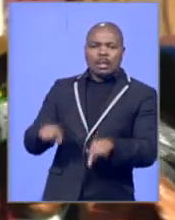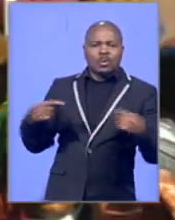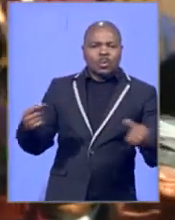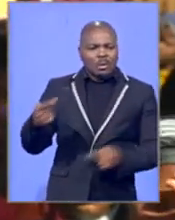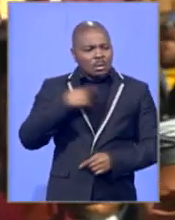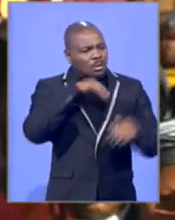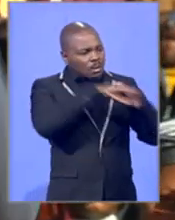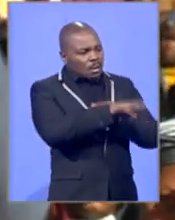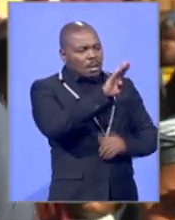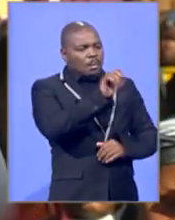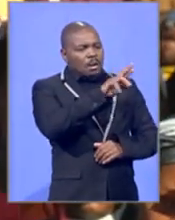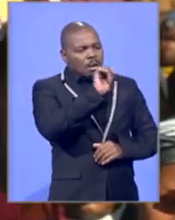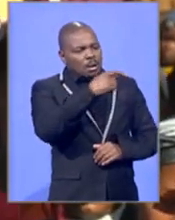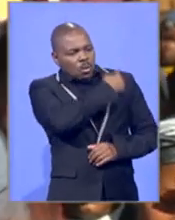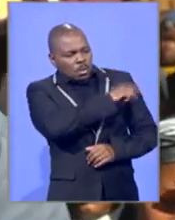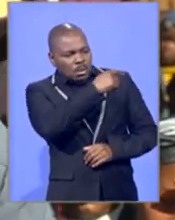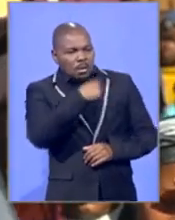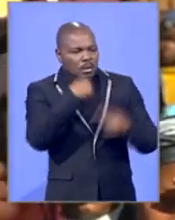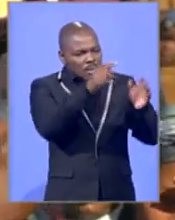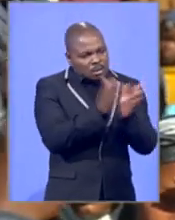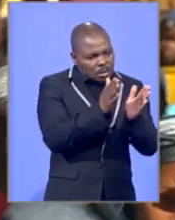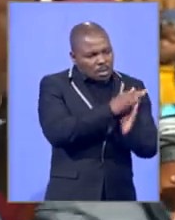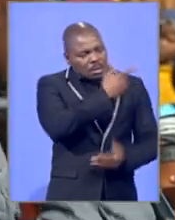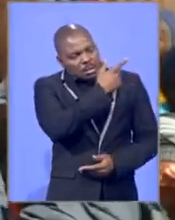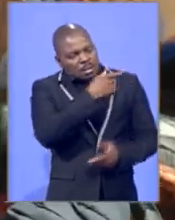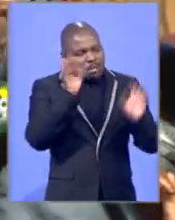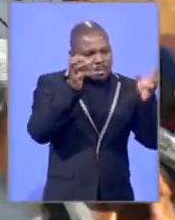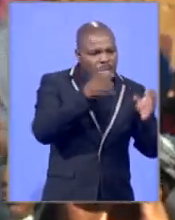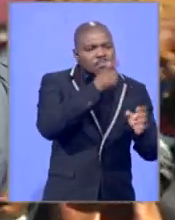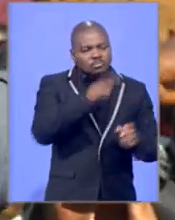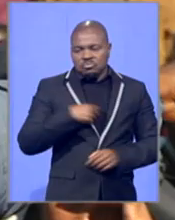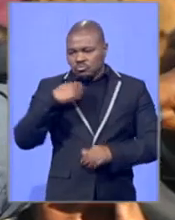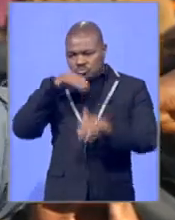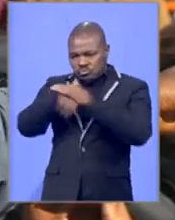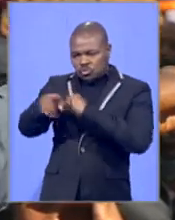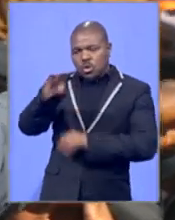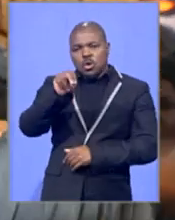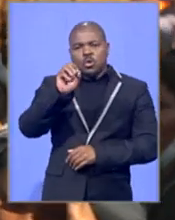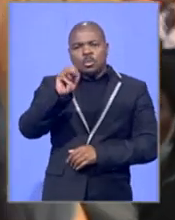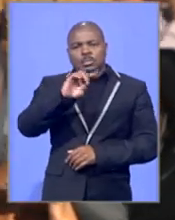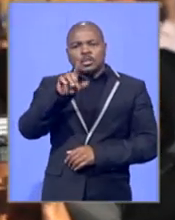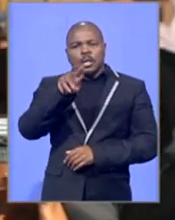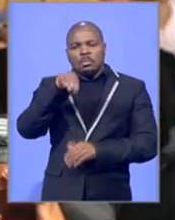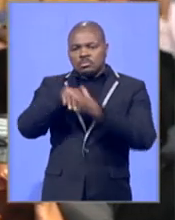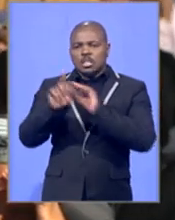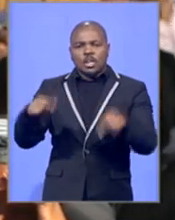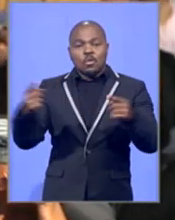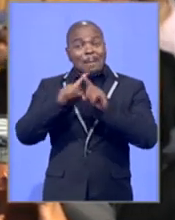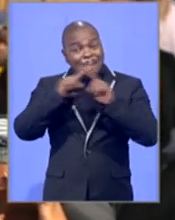to Bara hospital you are asking for AI ambulance they are saying are again go go msamo But comes the